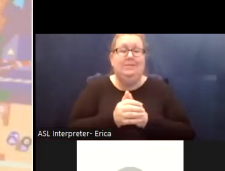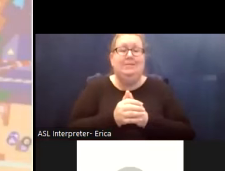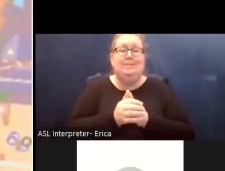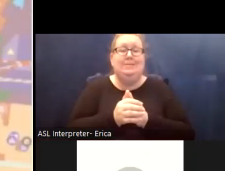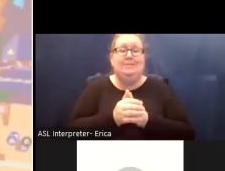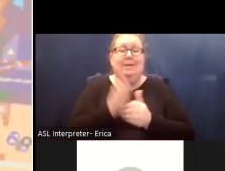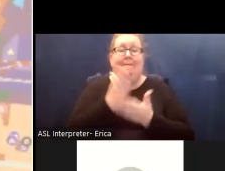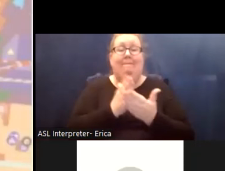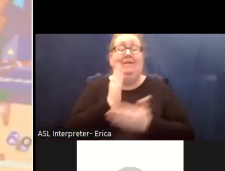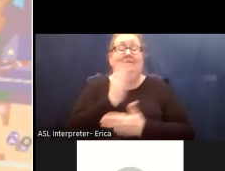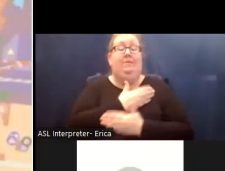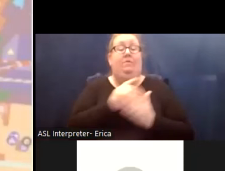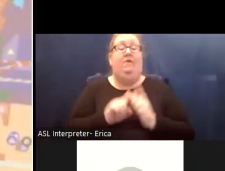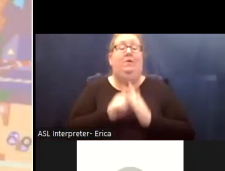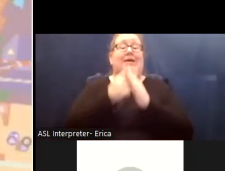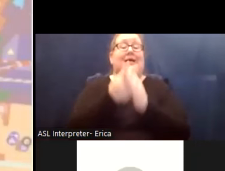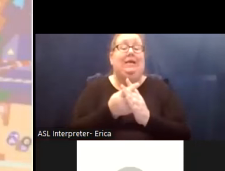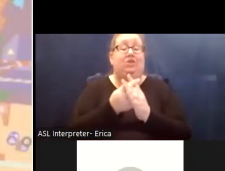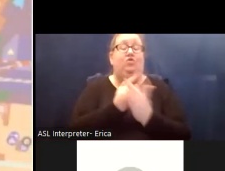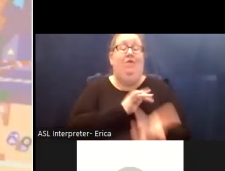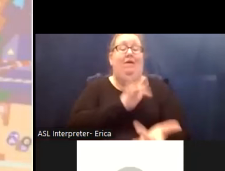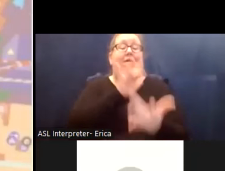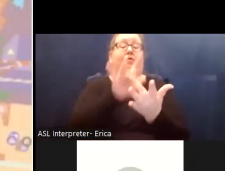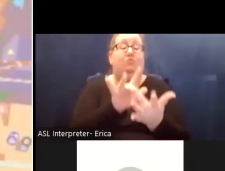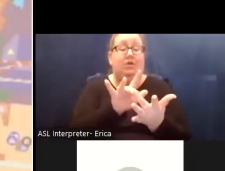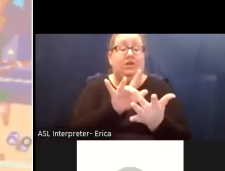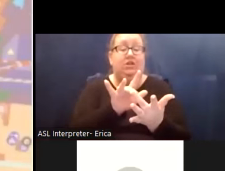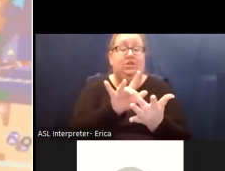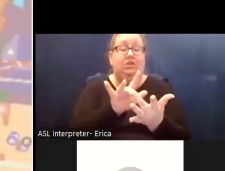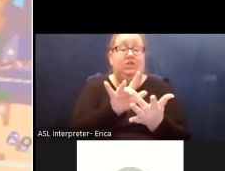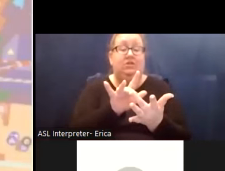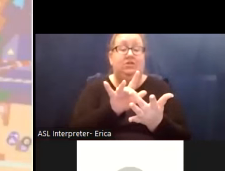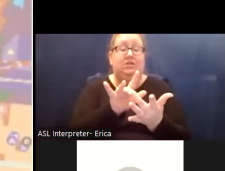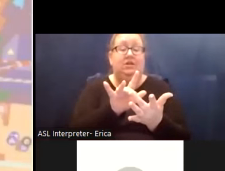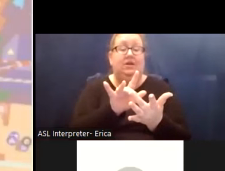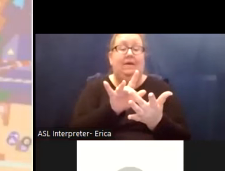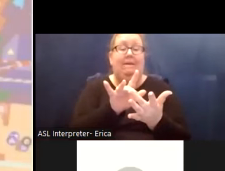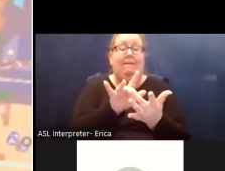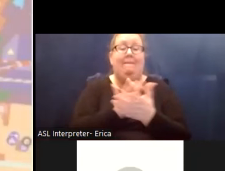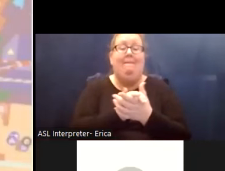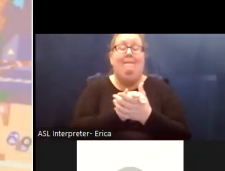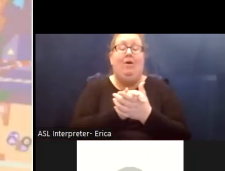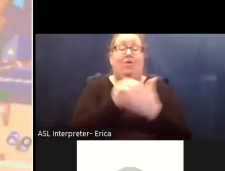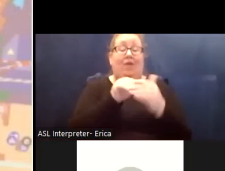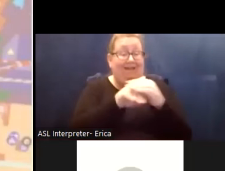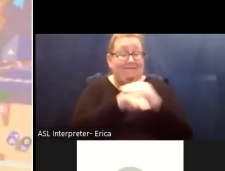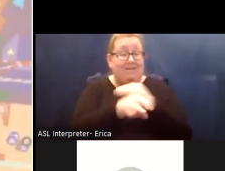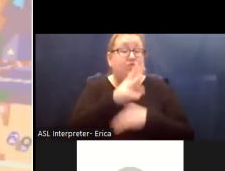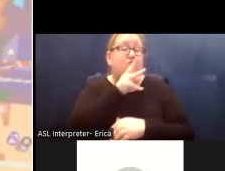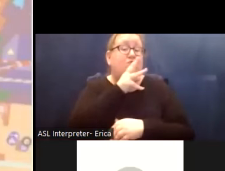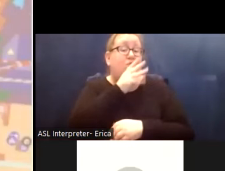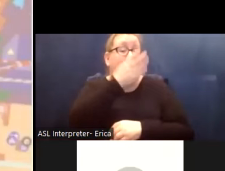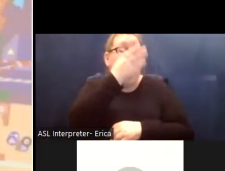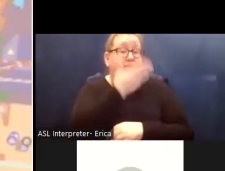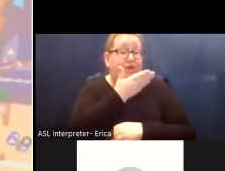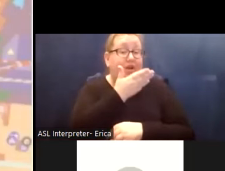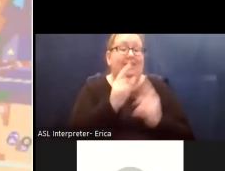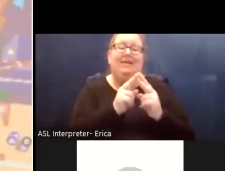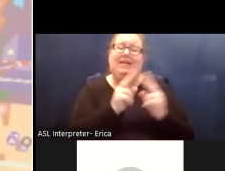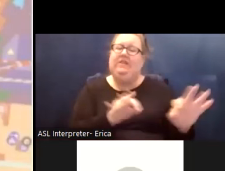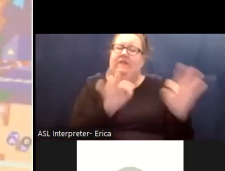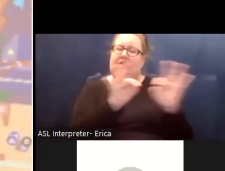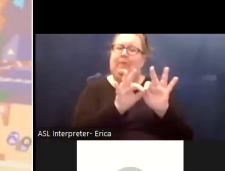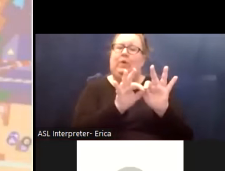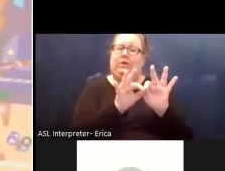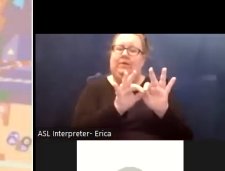our initial outreach is, again, that access to the waterfront is very important.